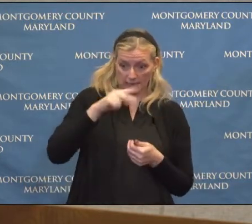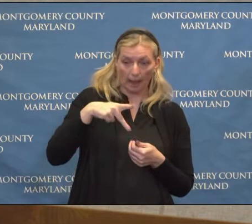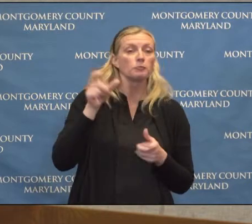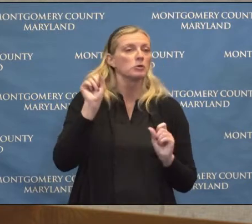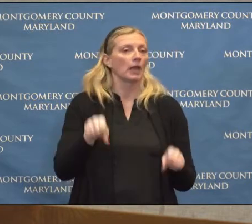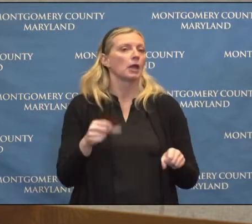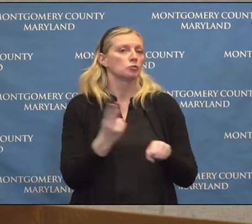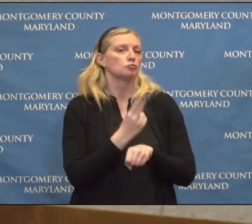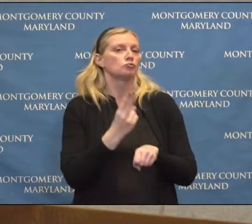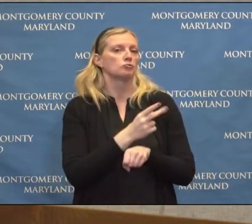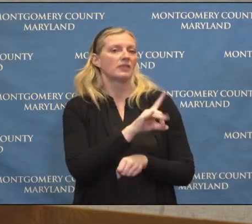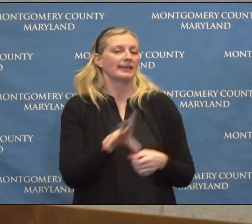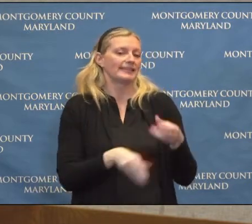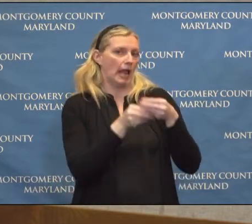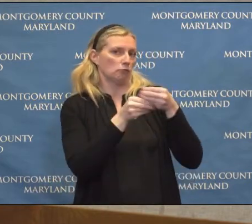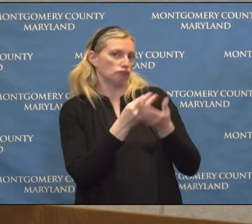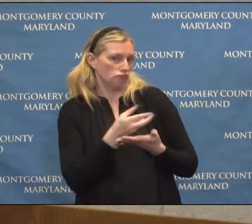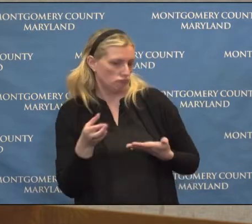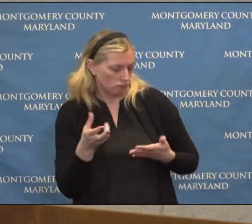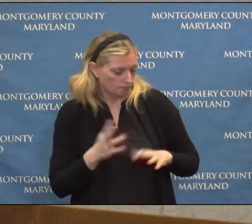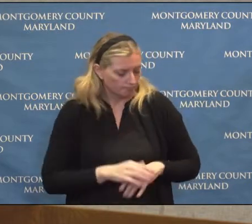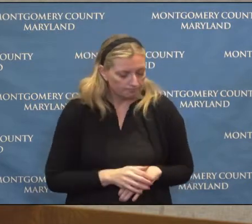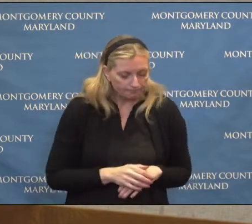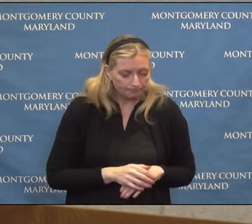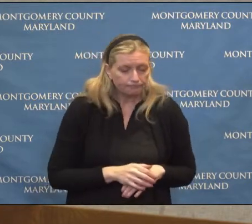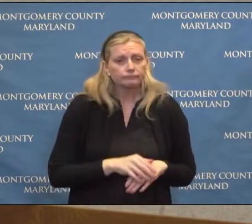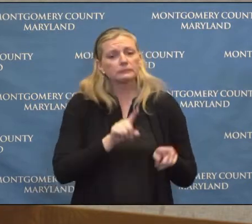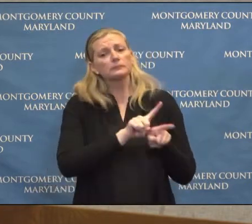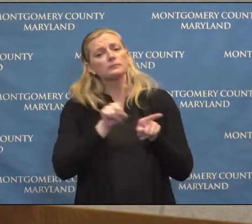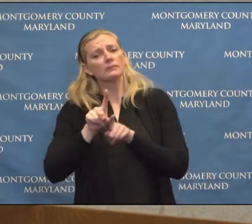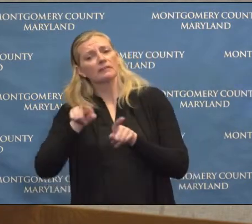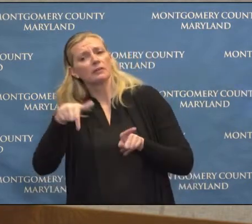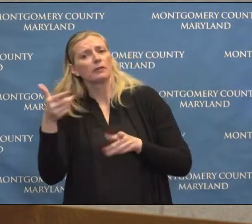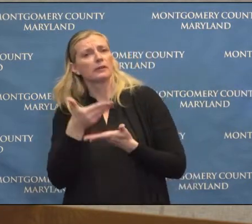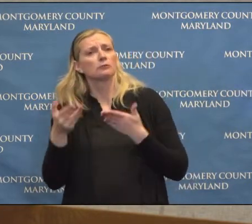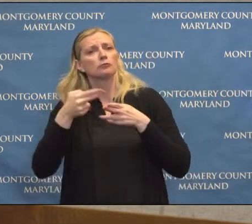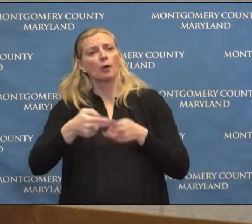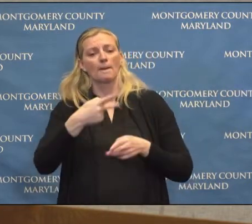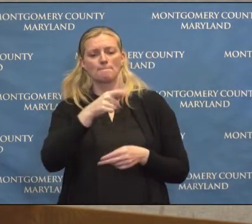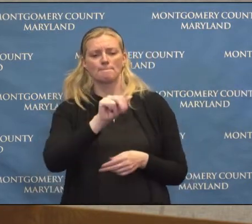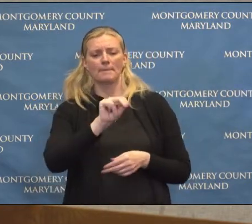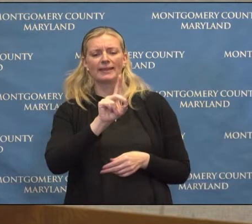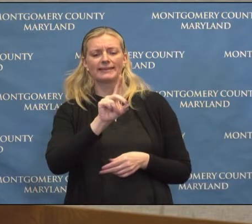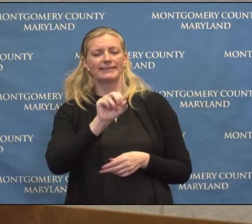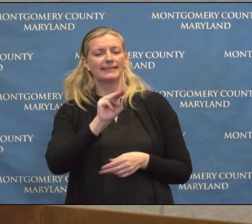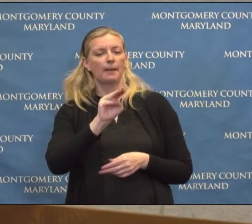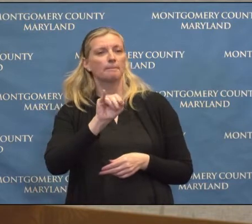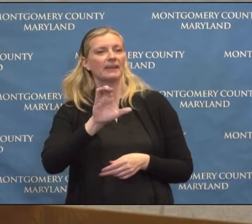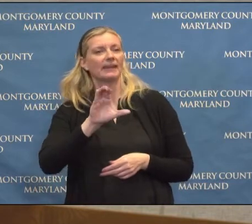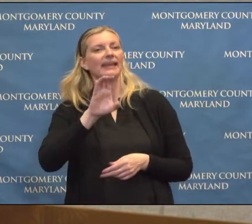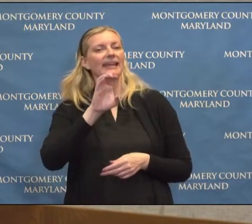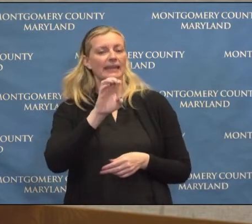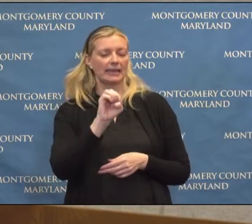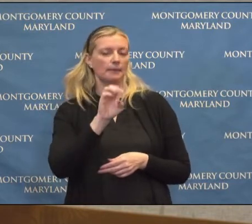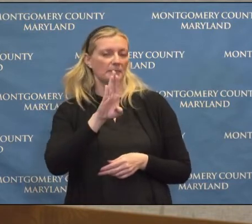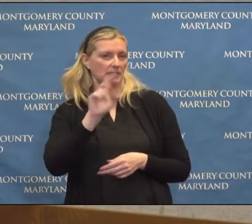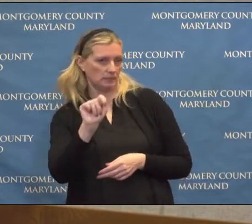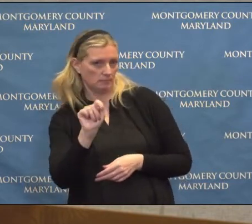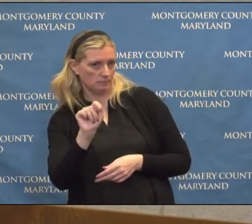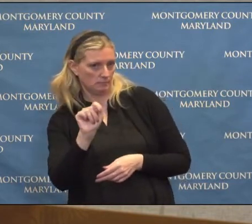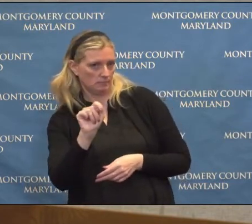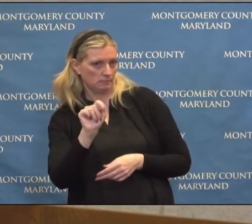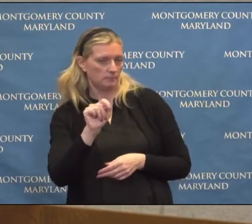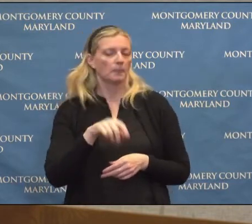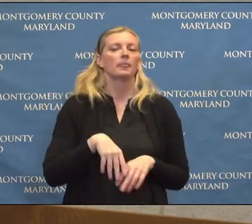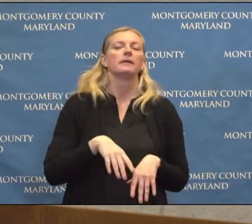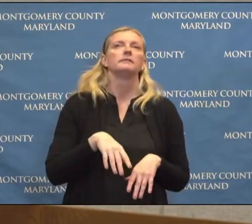resources. There's also another benefit called Pandemic EBT, and what that will do is provide debit cards to the families of